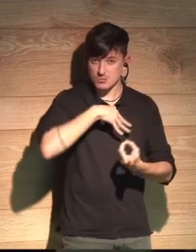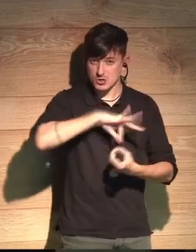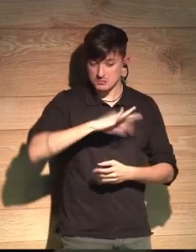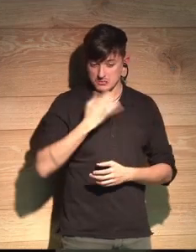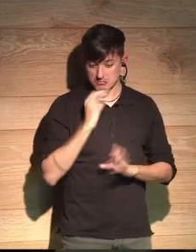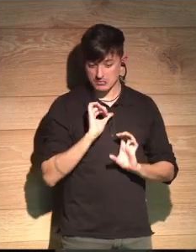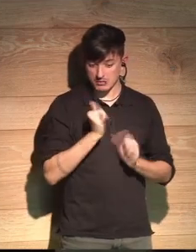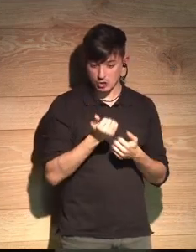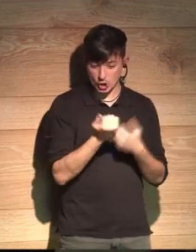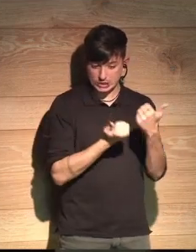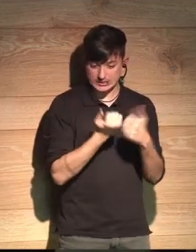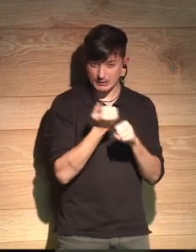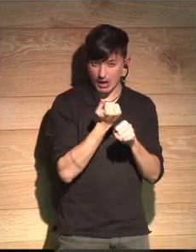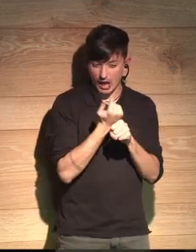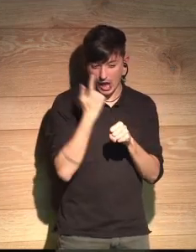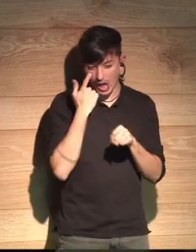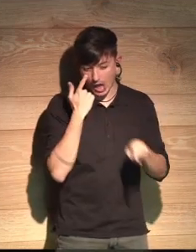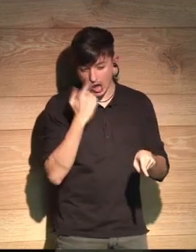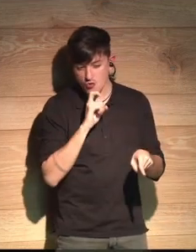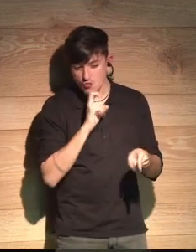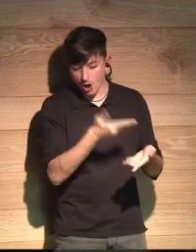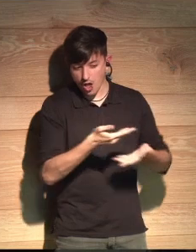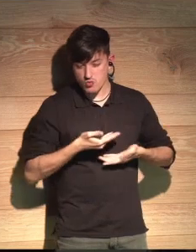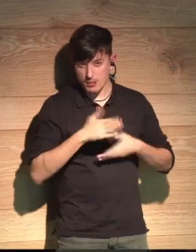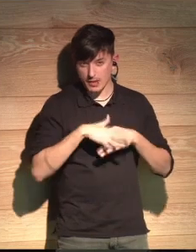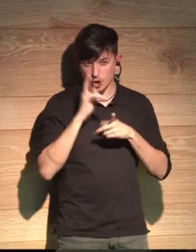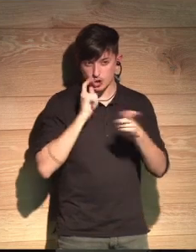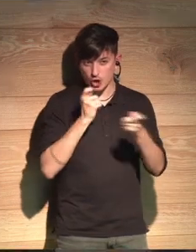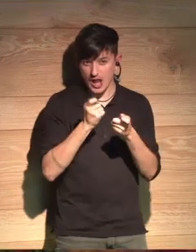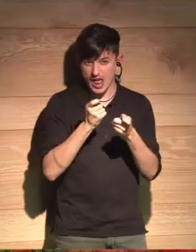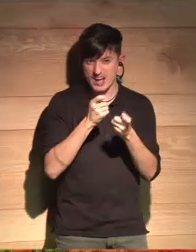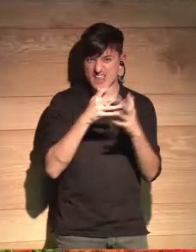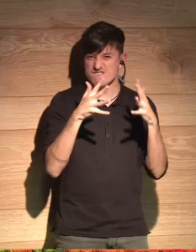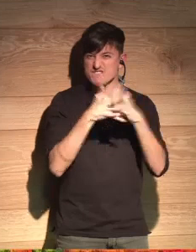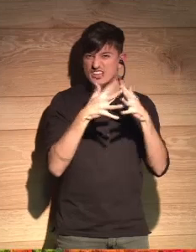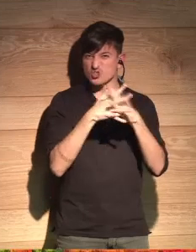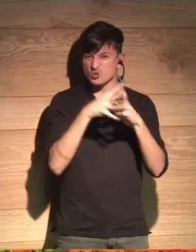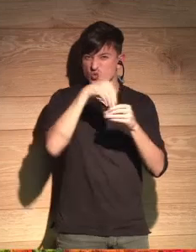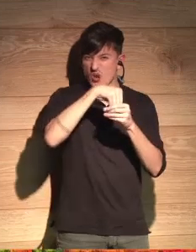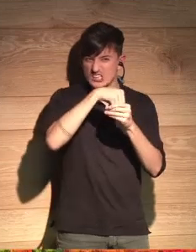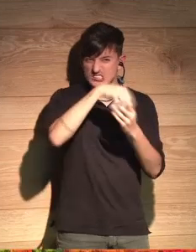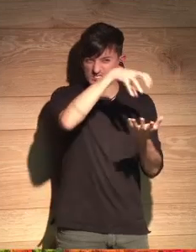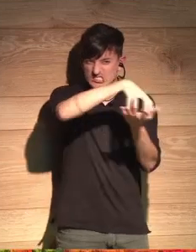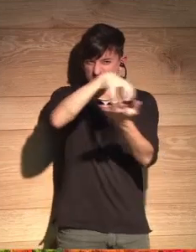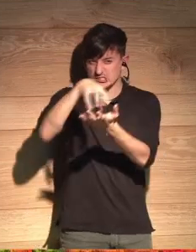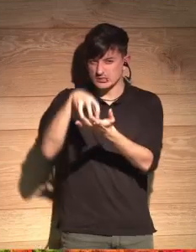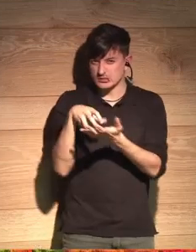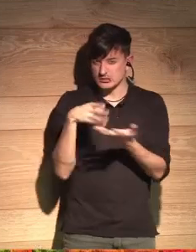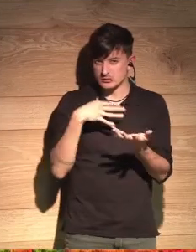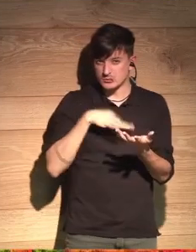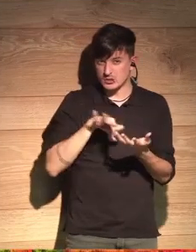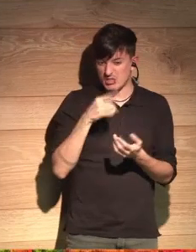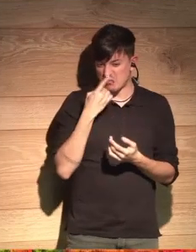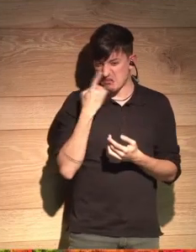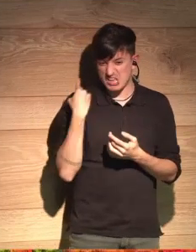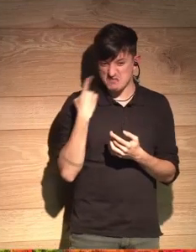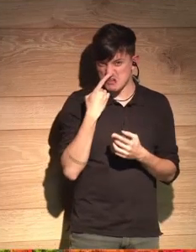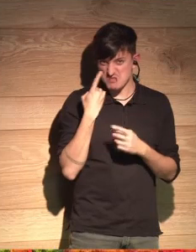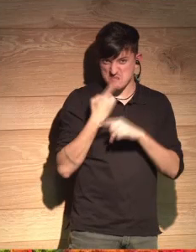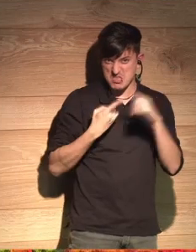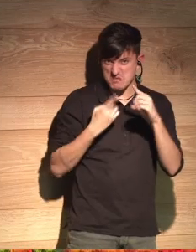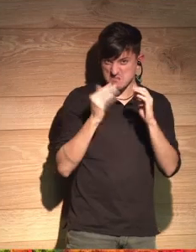how they help us monitor the infrastructure of a country. And you might have seen over a year and a half ago, there was a collapse of a bridge